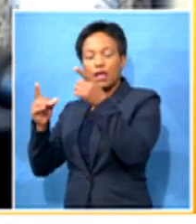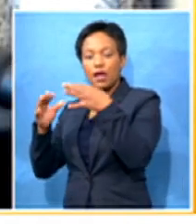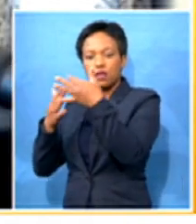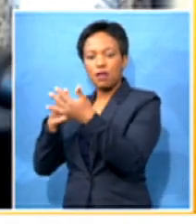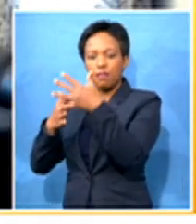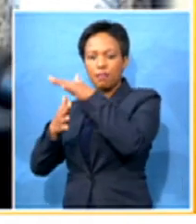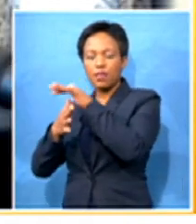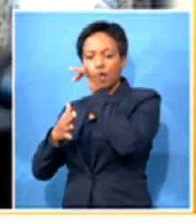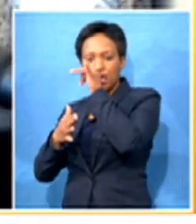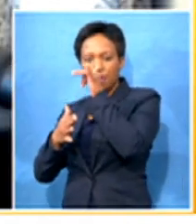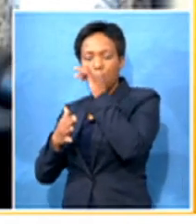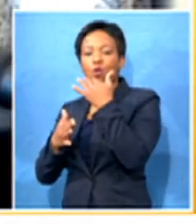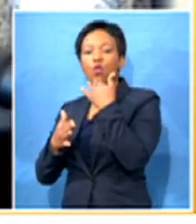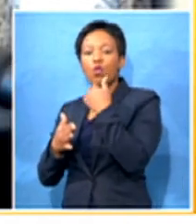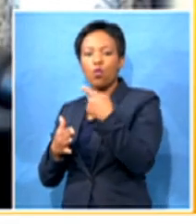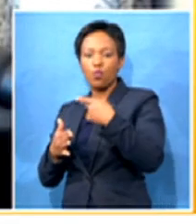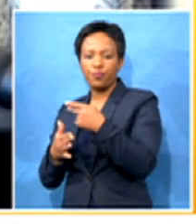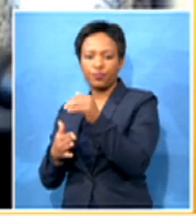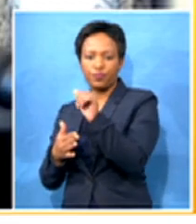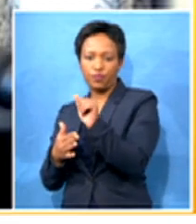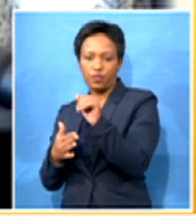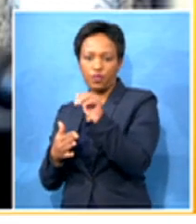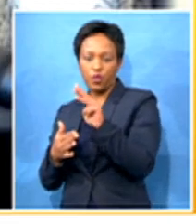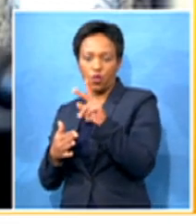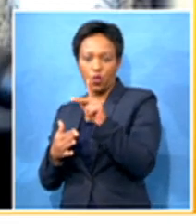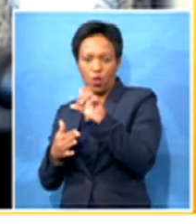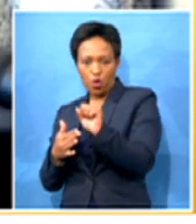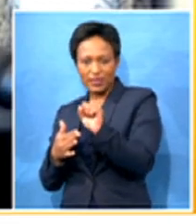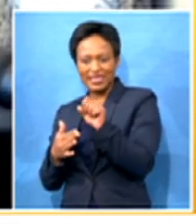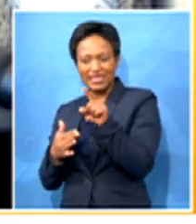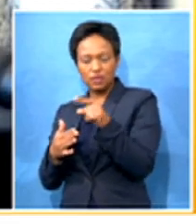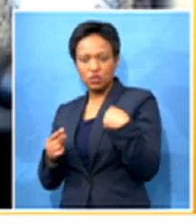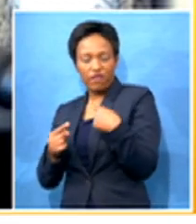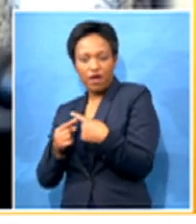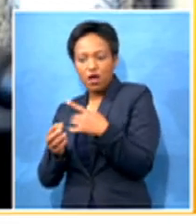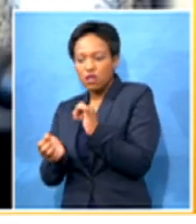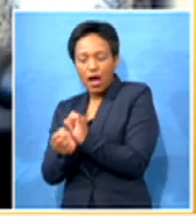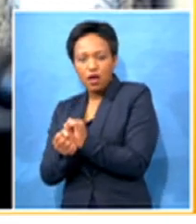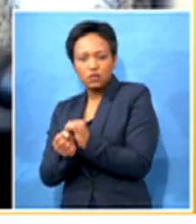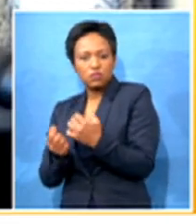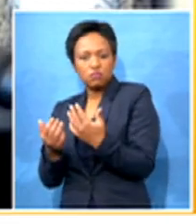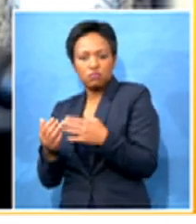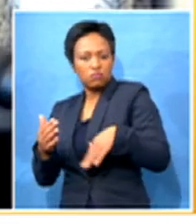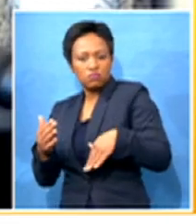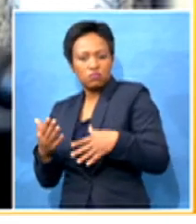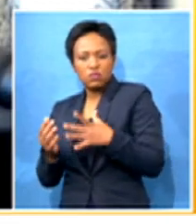is, of course, the Hawks, how far are they with regard to the arrests and bringing the officials to book?